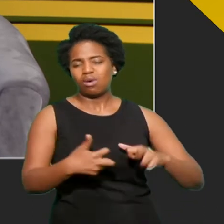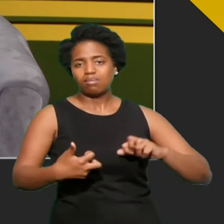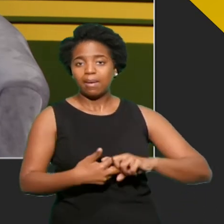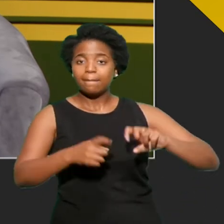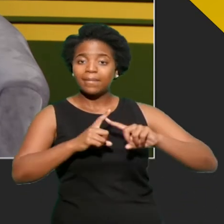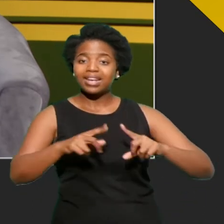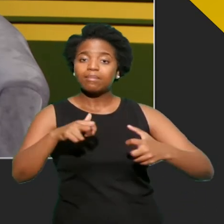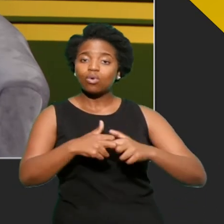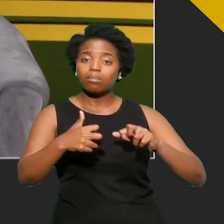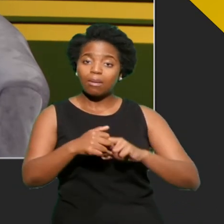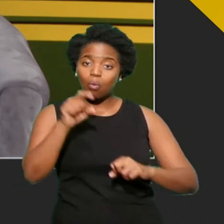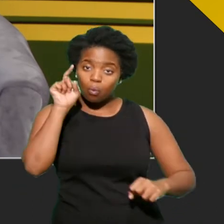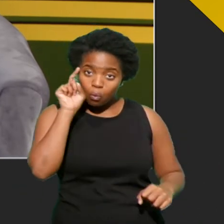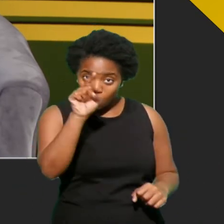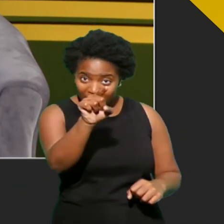end of the day,